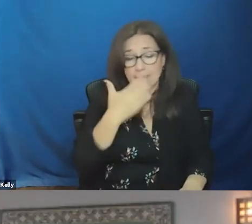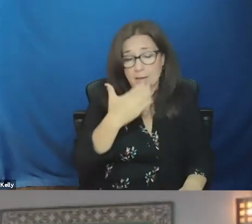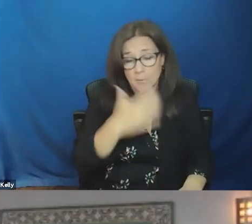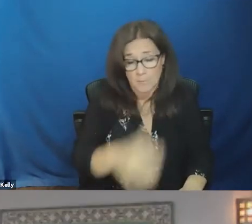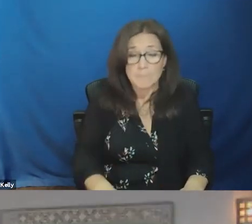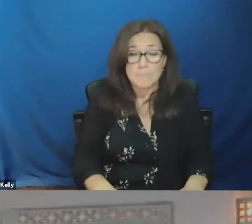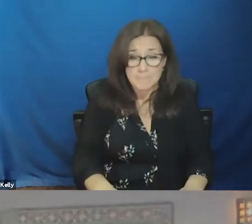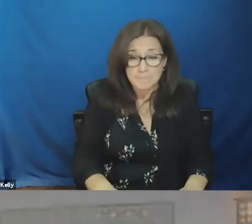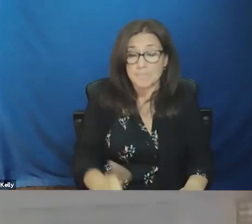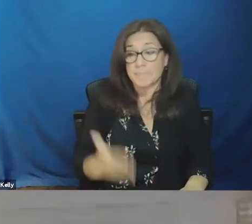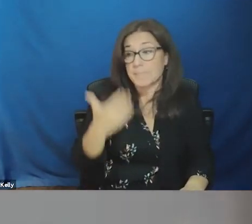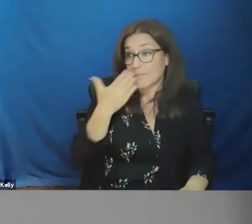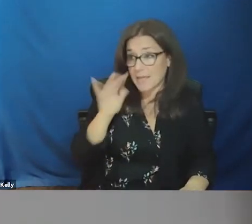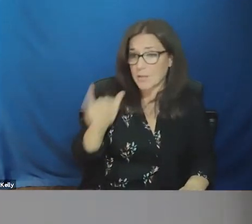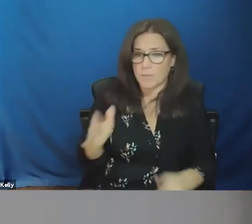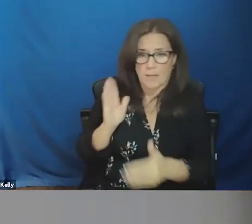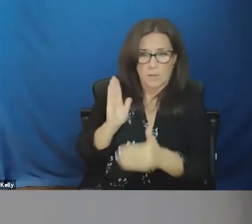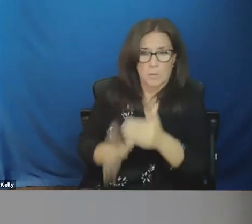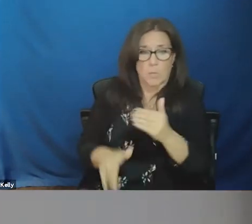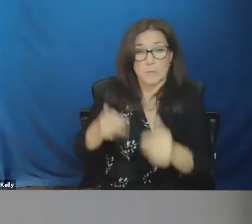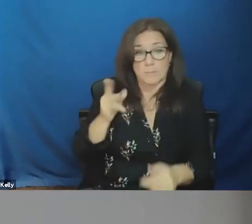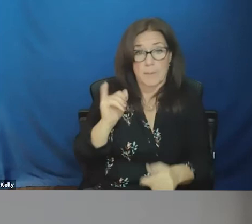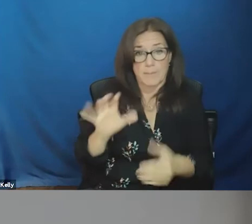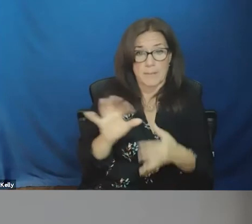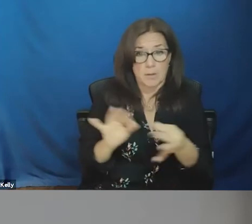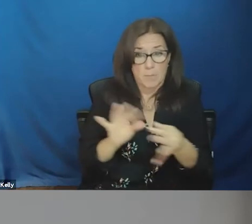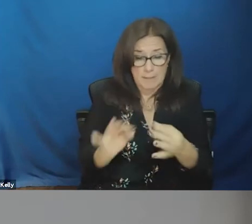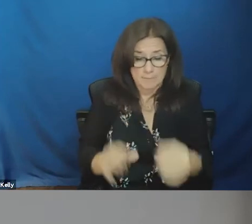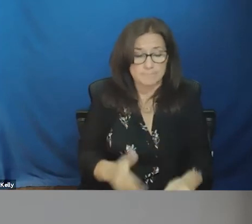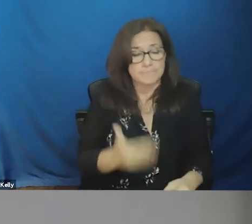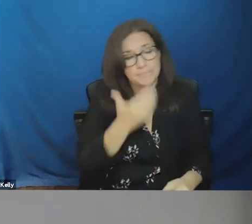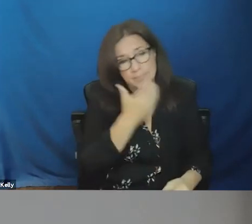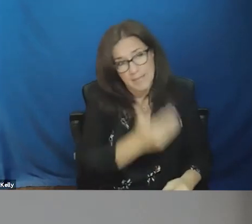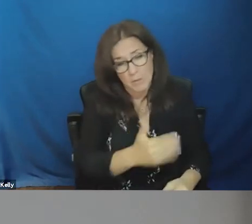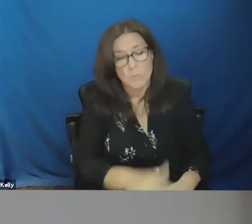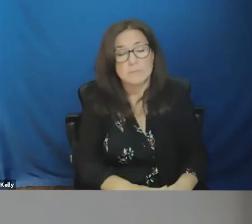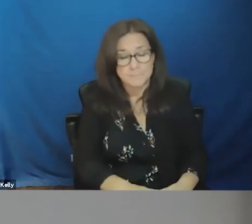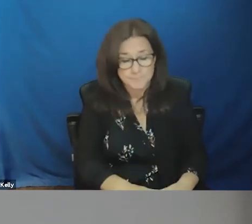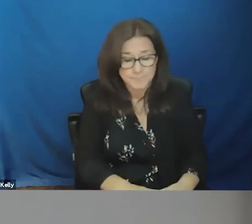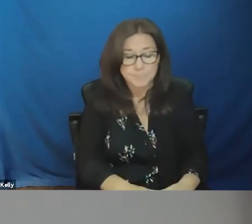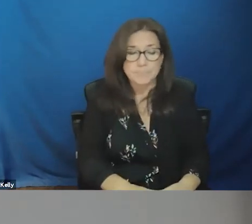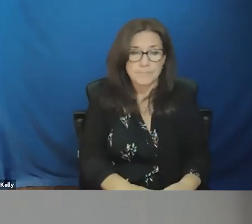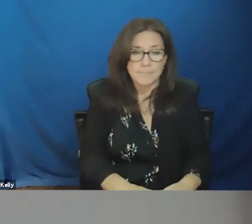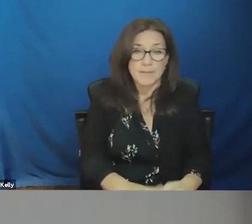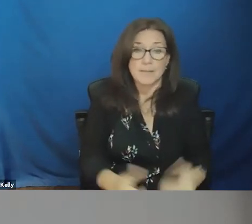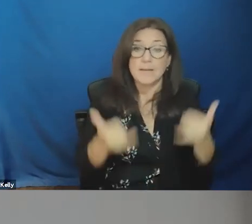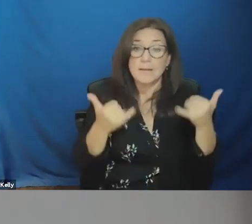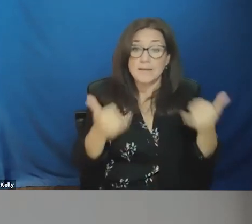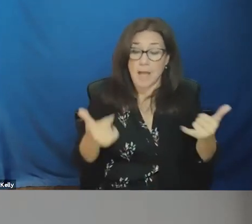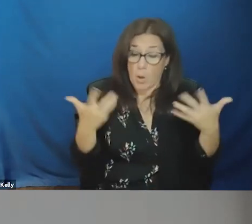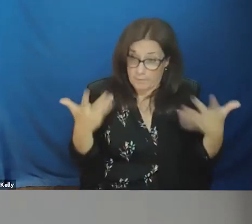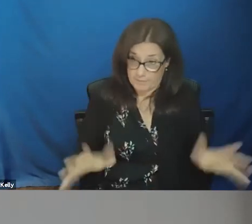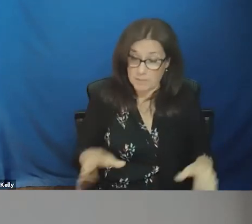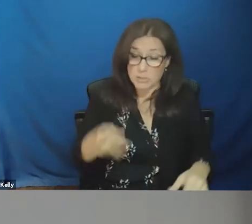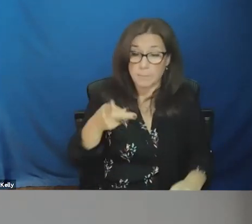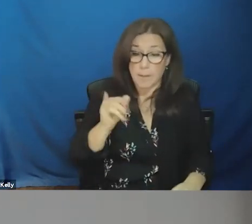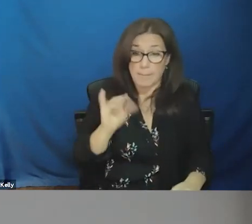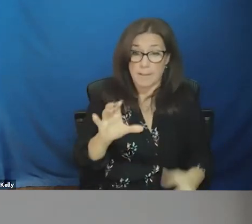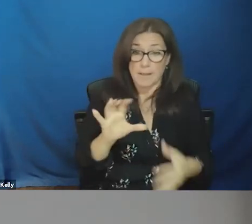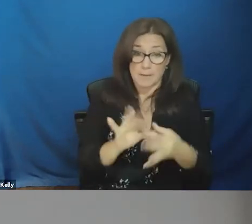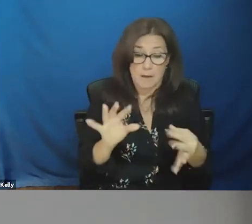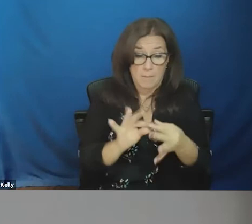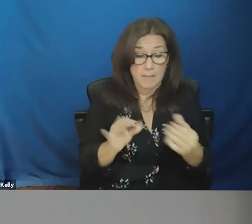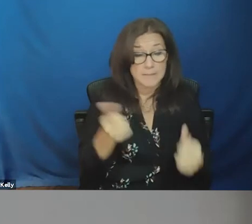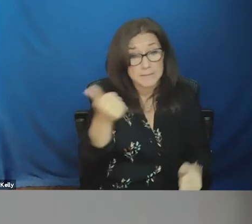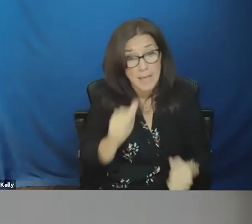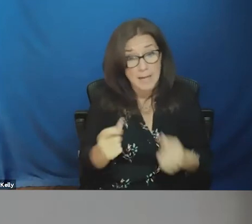Thank you. And that concludes public comment on this item. Thank you. So now that we've had public comment, I wonder if there are any comments